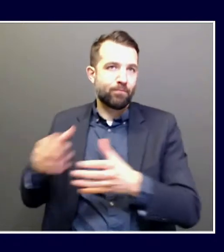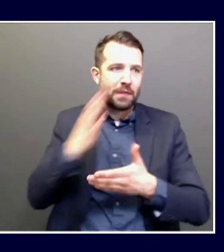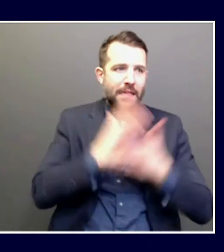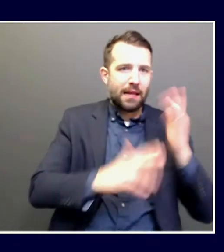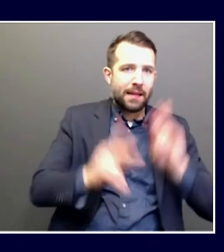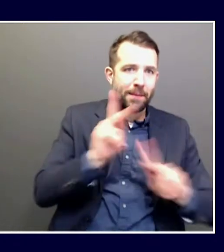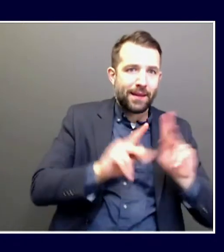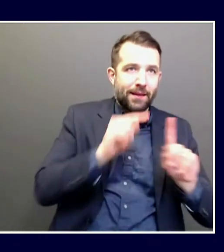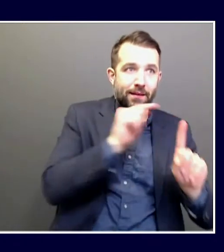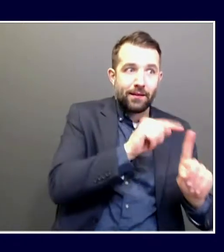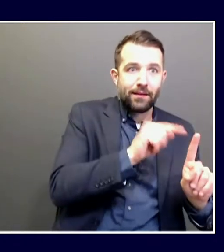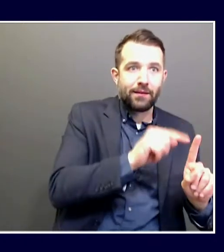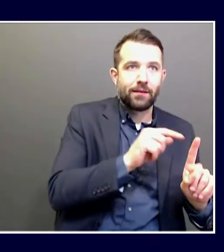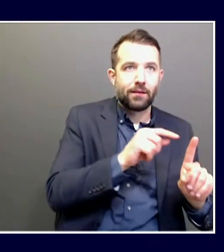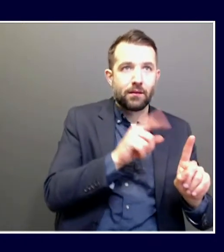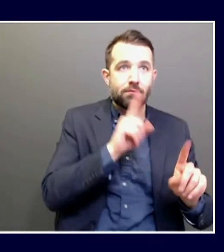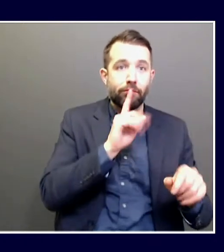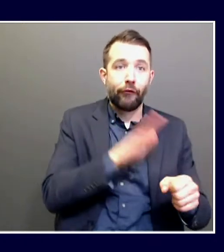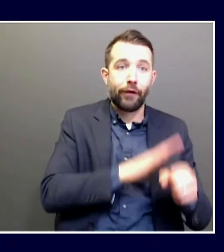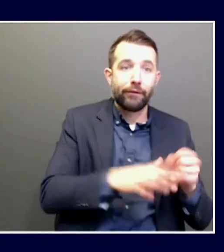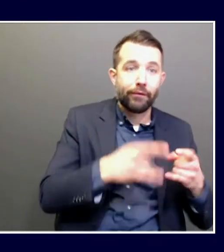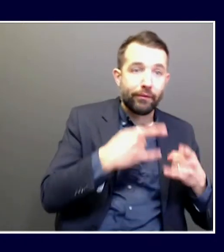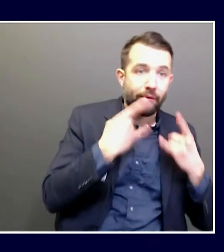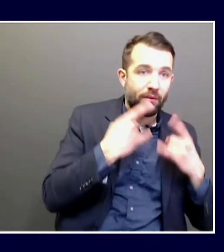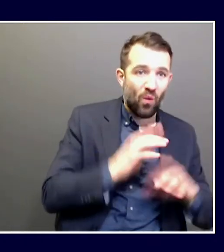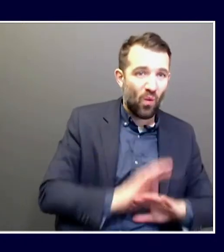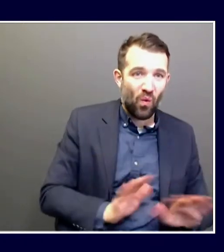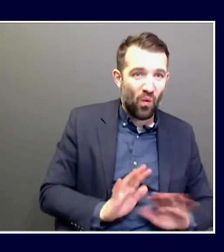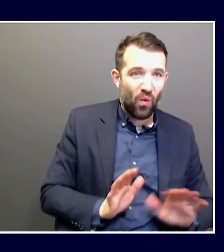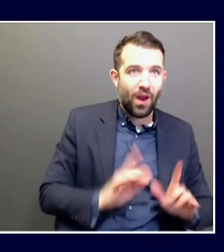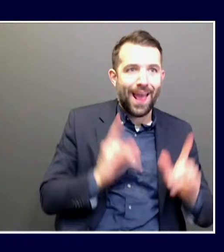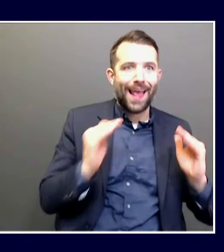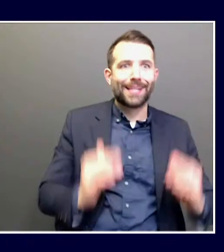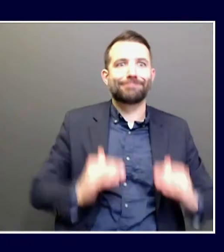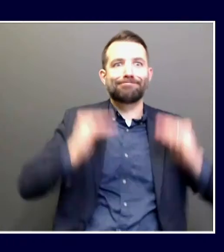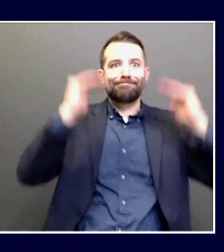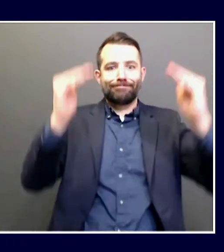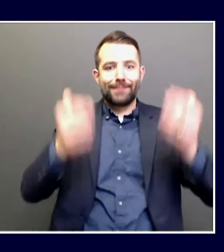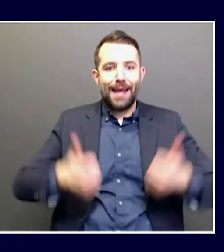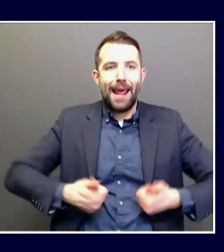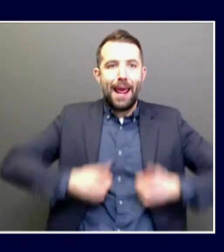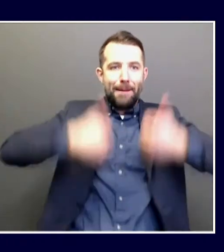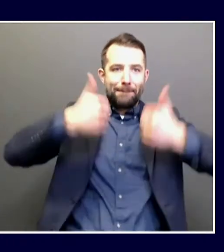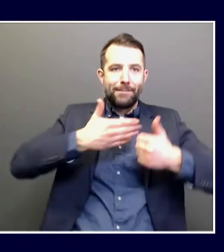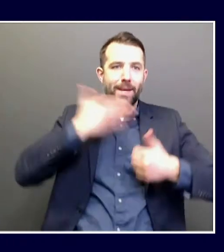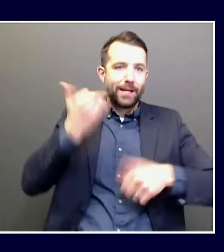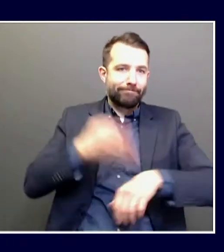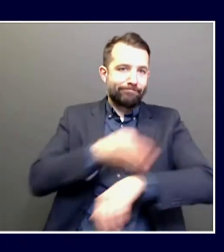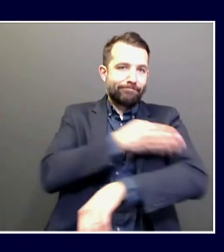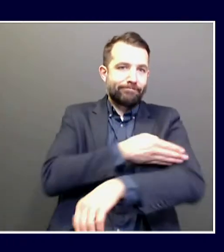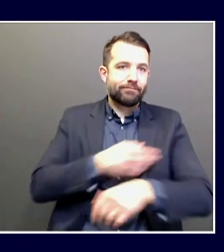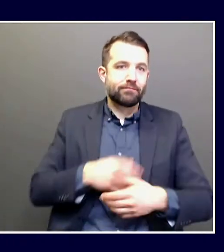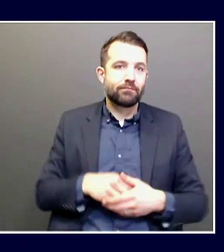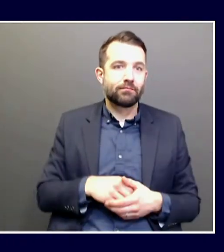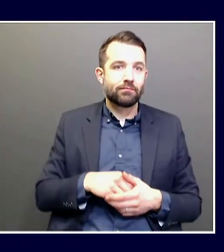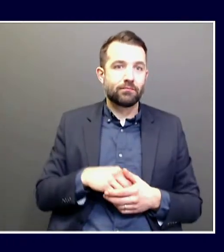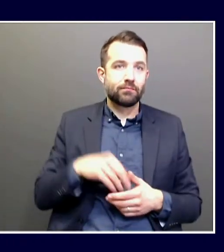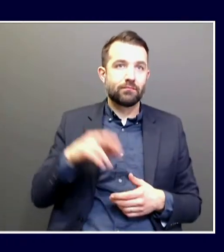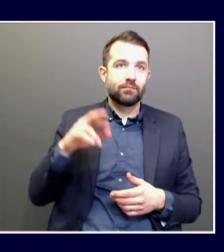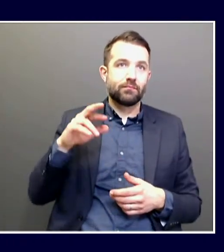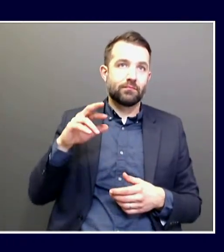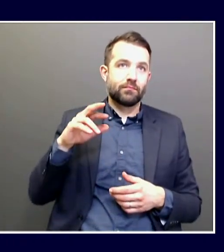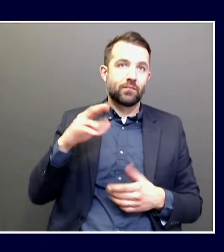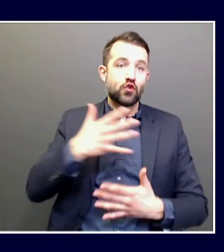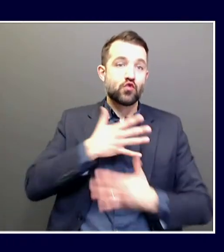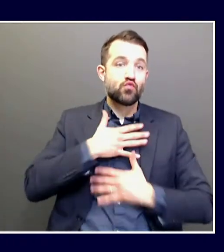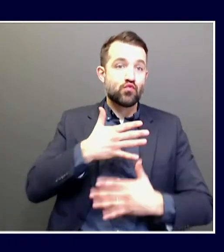even more, beyond just a surgical mask, up to what's called a respirator, folks who are immune compromised, things of that nature. And I